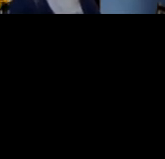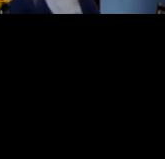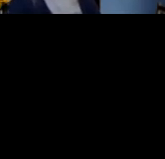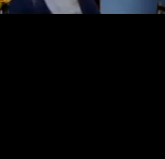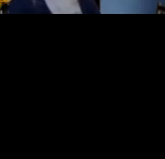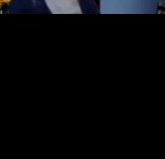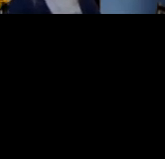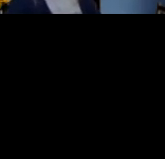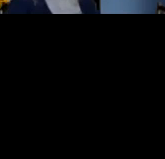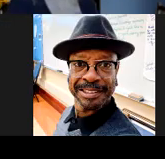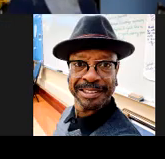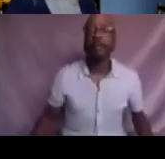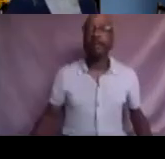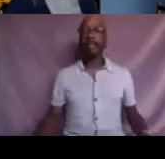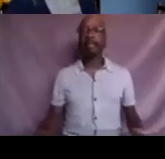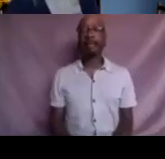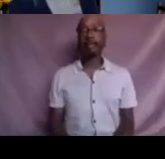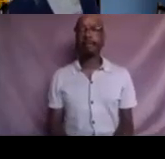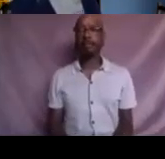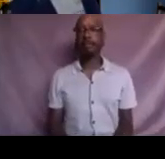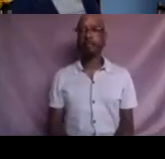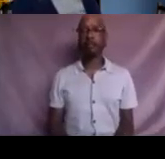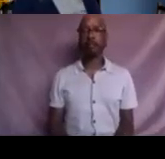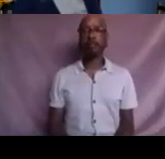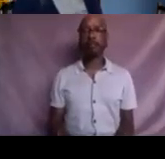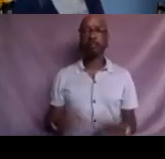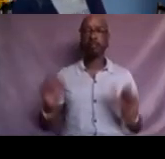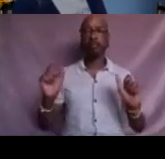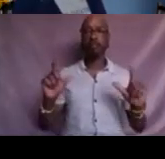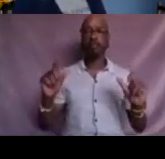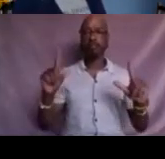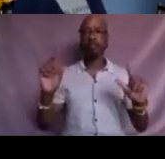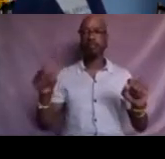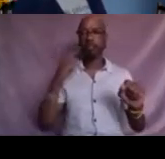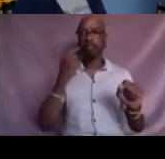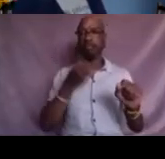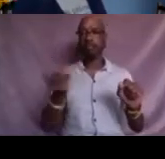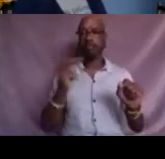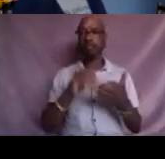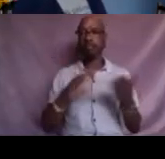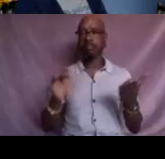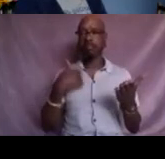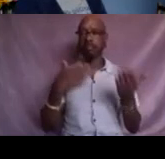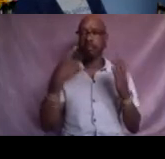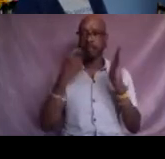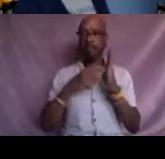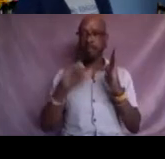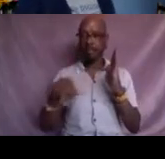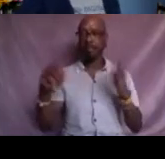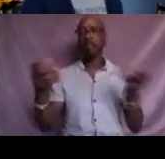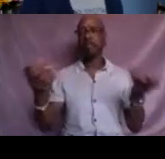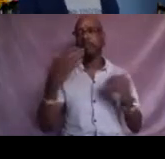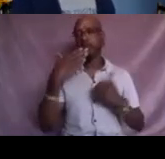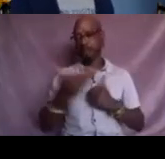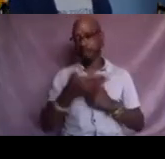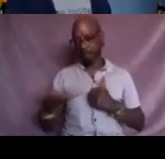post announcements just for specific students. It has many of the same features. You'll recognize it. So that's a good thing to just know